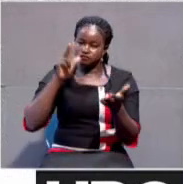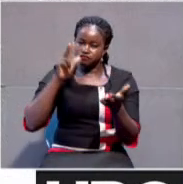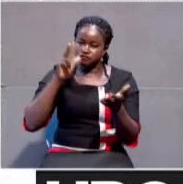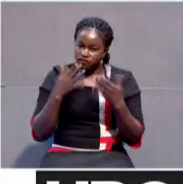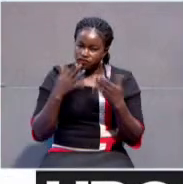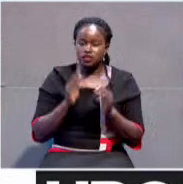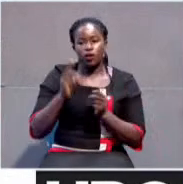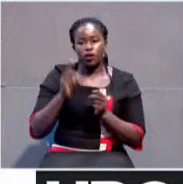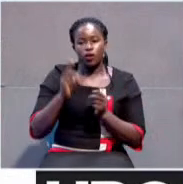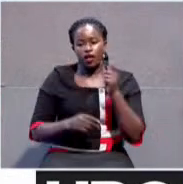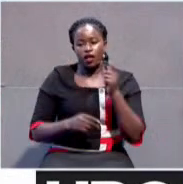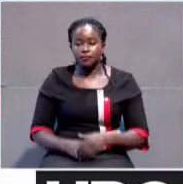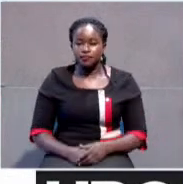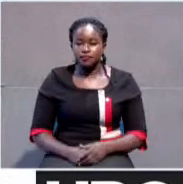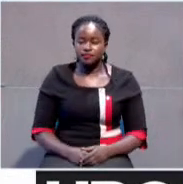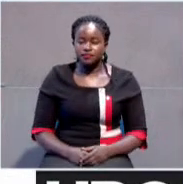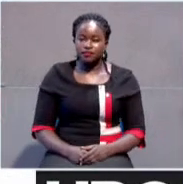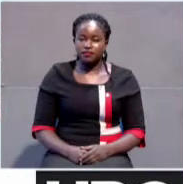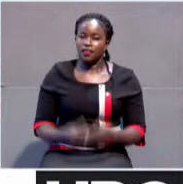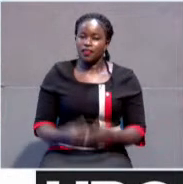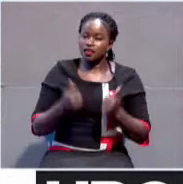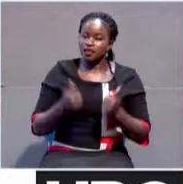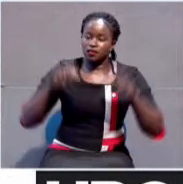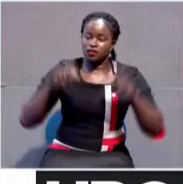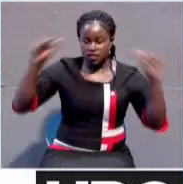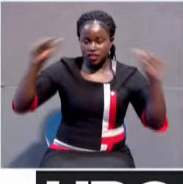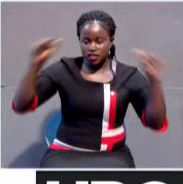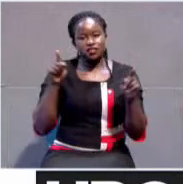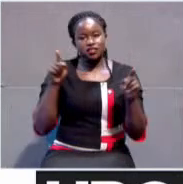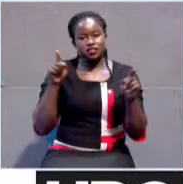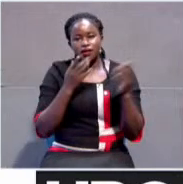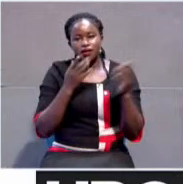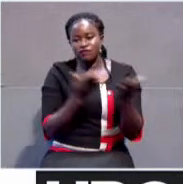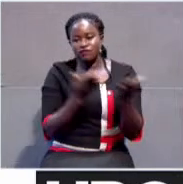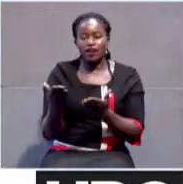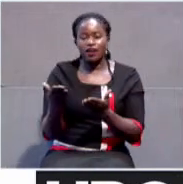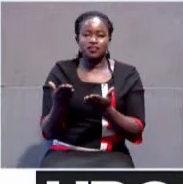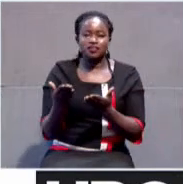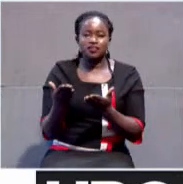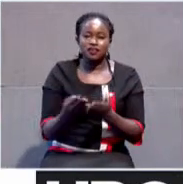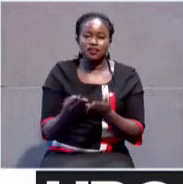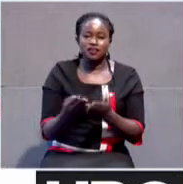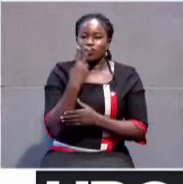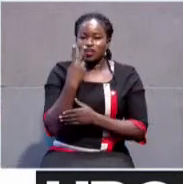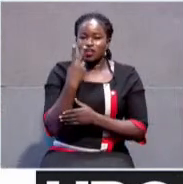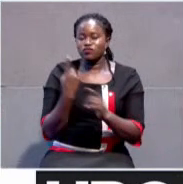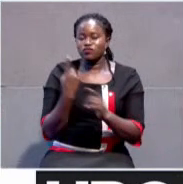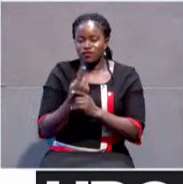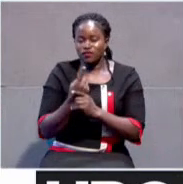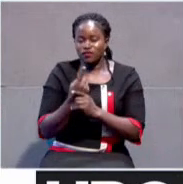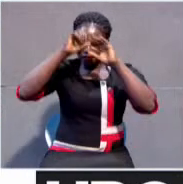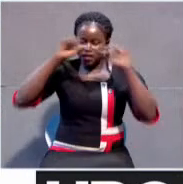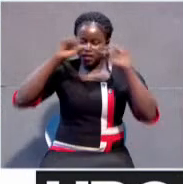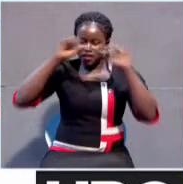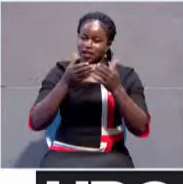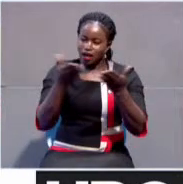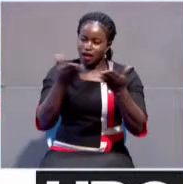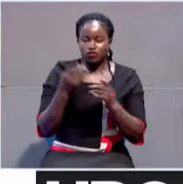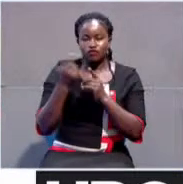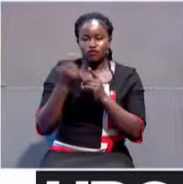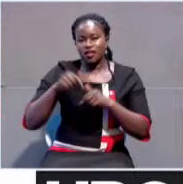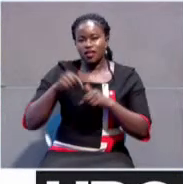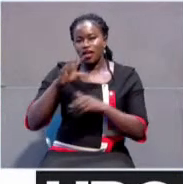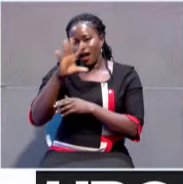attend. Excellency, the president has extended invitations to 42 heads of state, both from